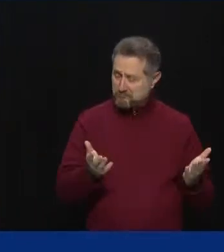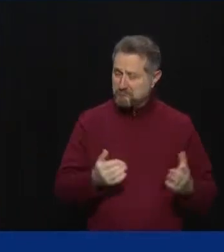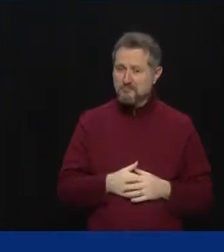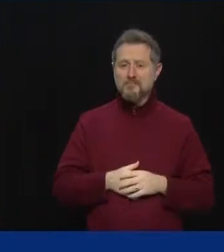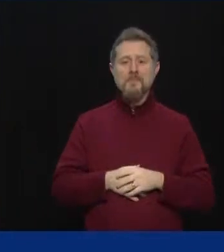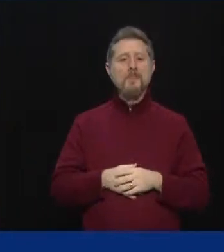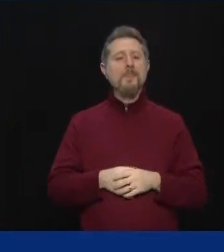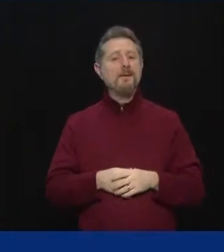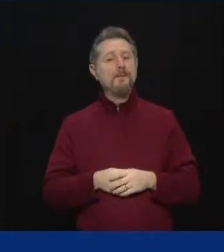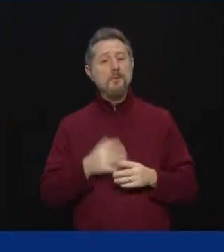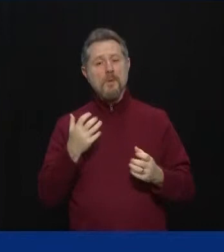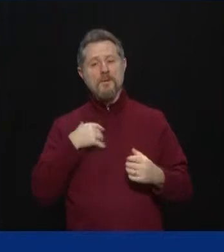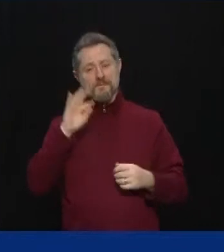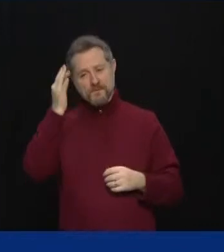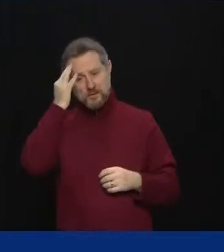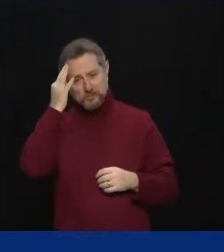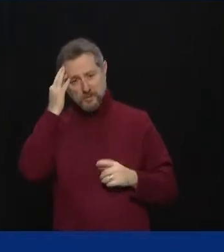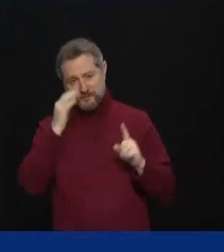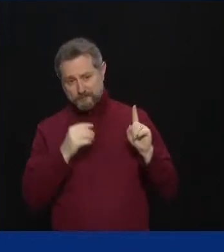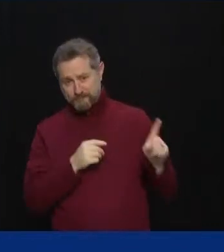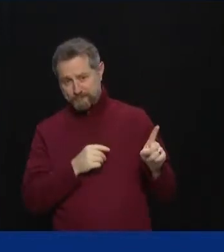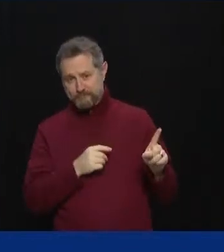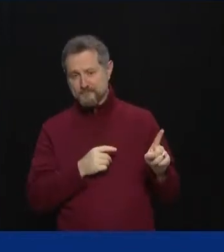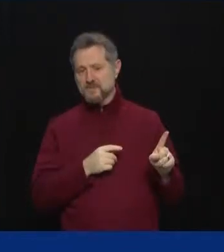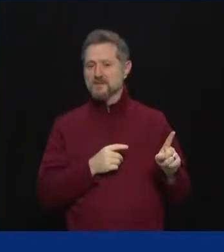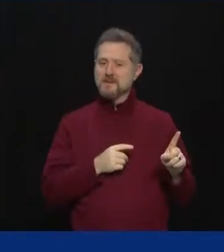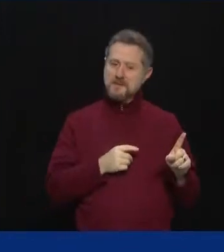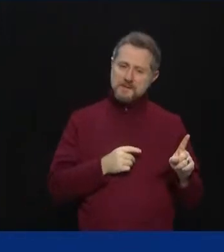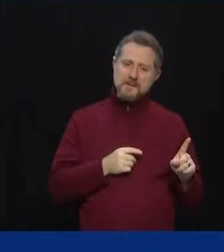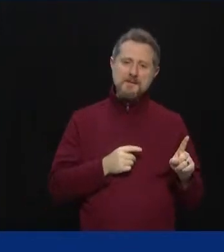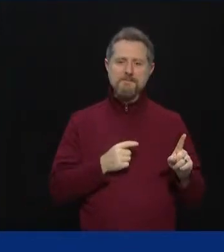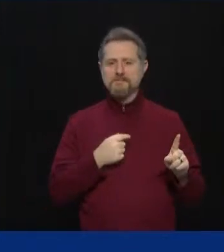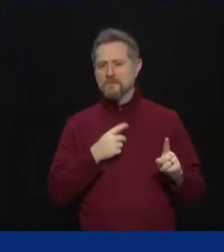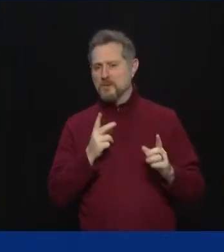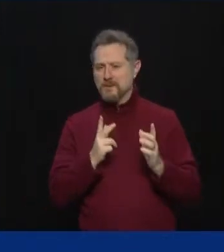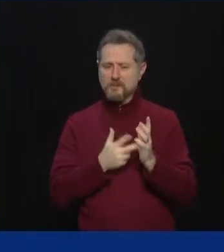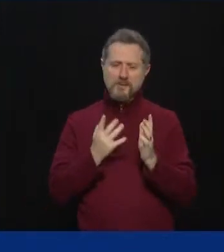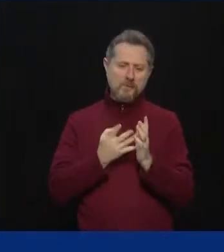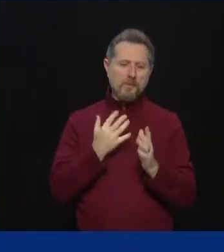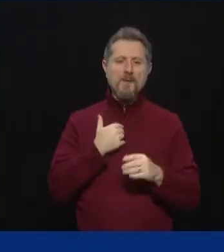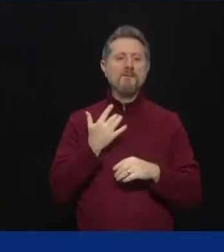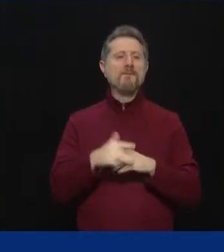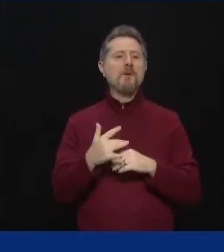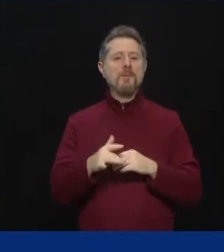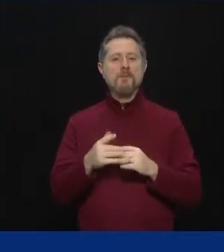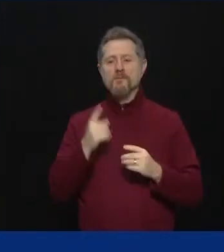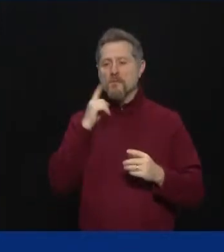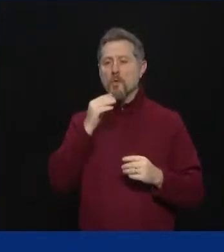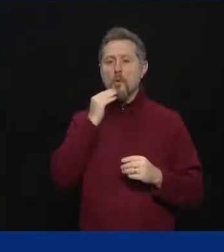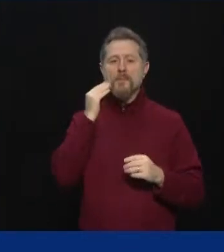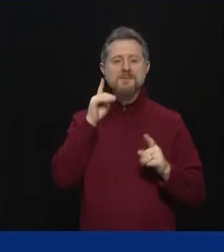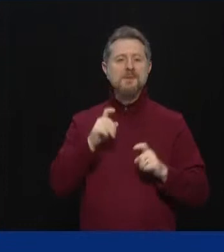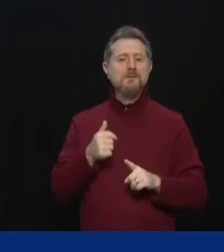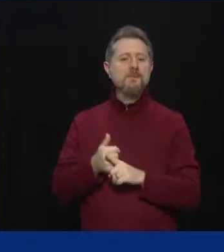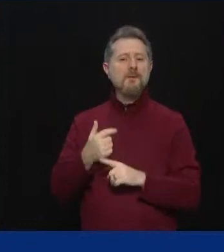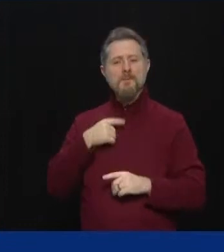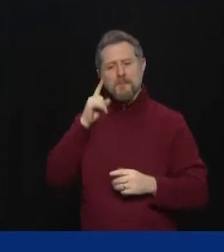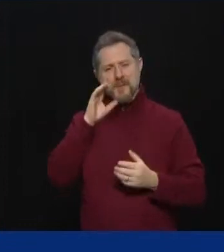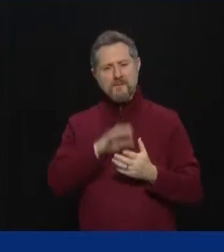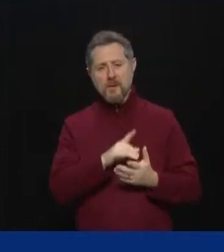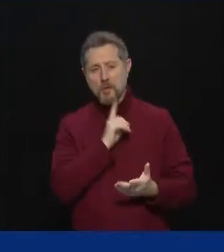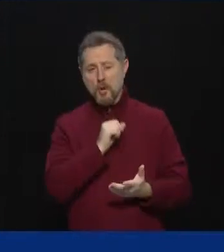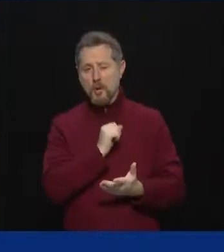this, the federal government has quadrupled the availability for at-home testing, meaning they've approved, I believe it was 13, and previously had been